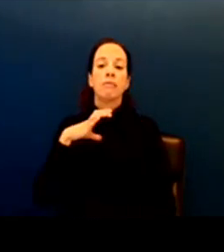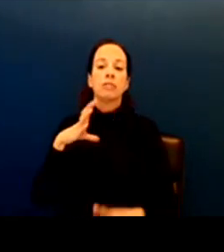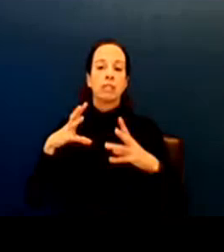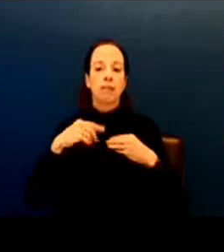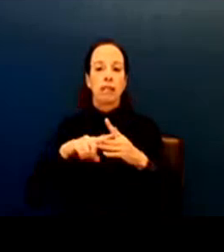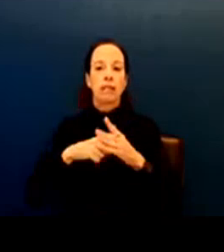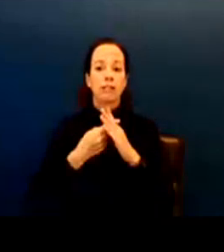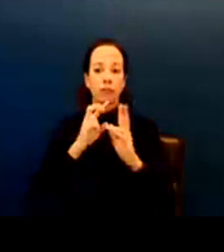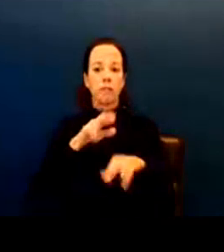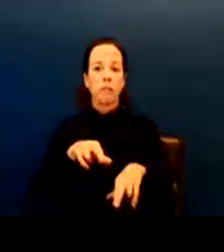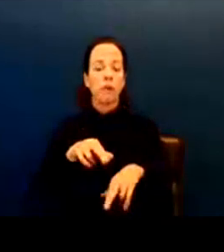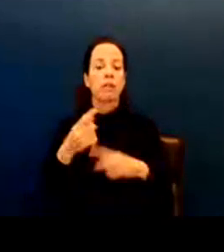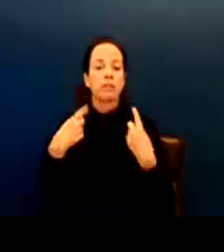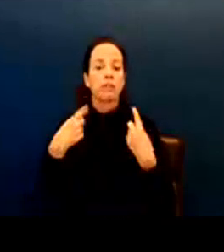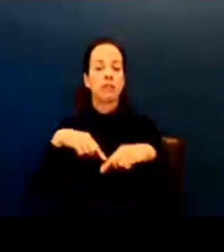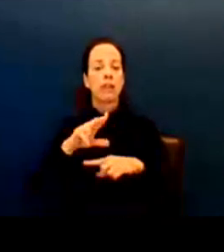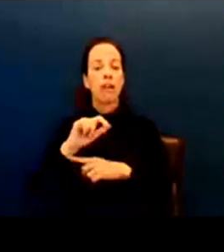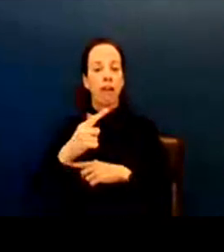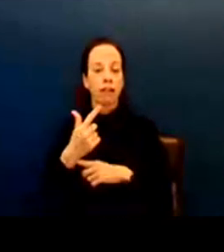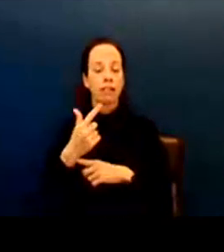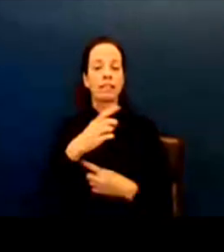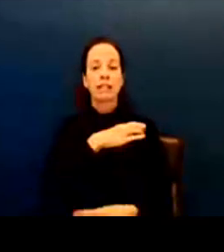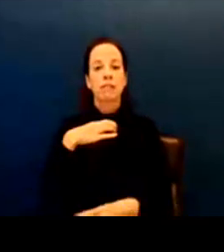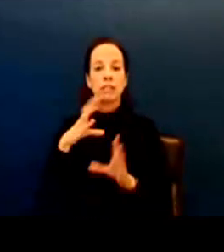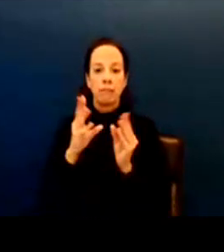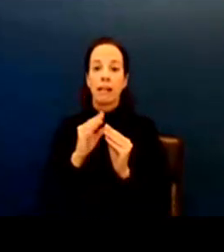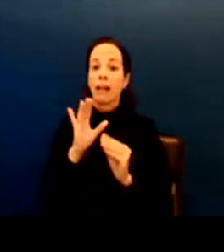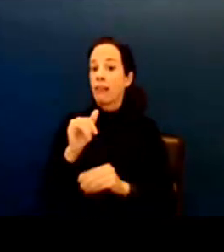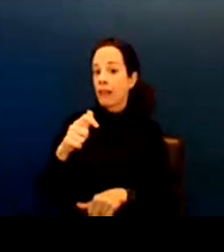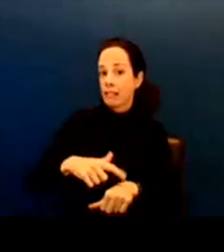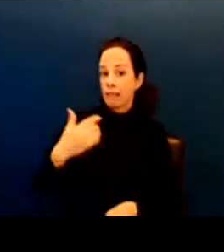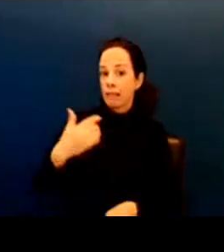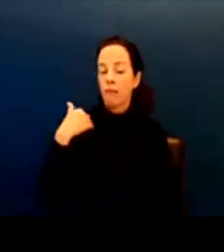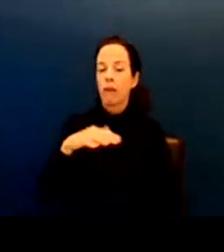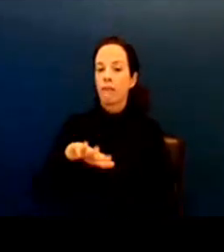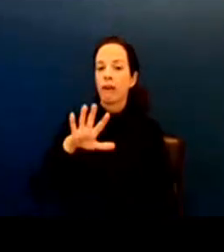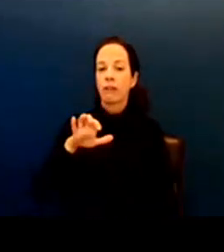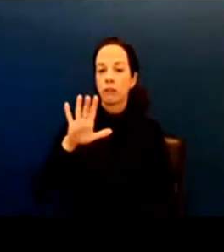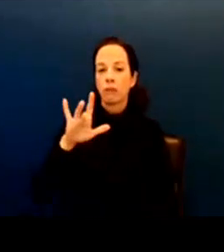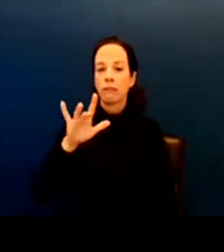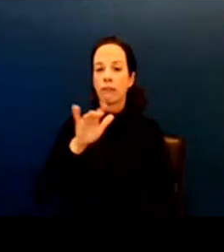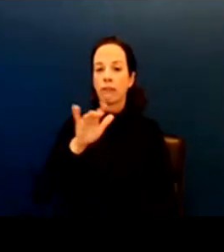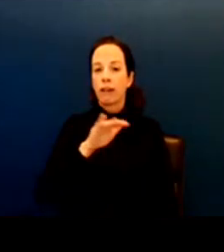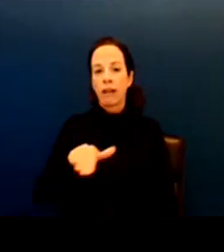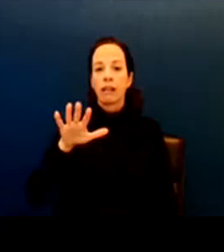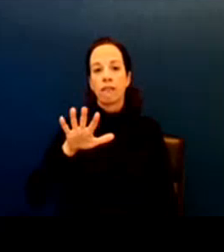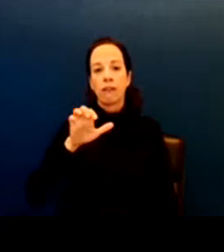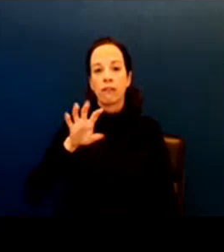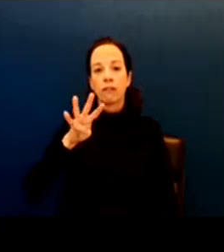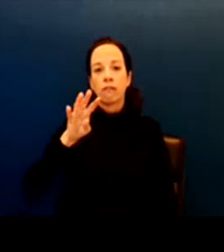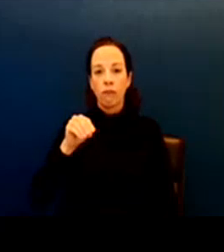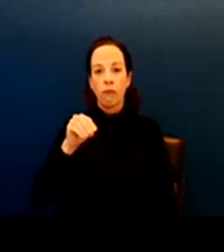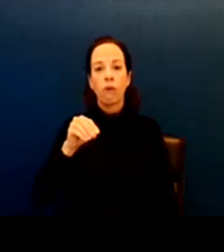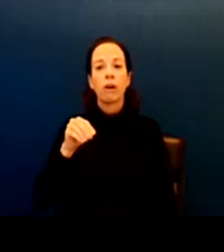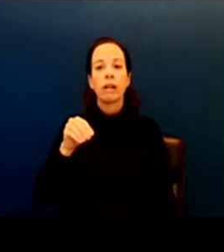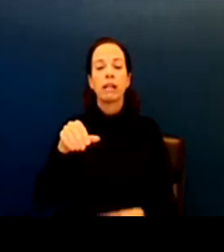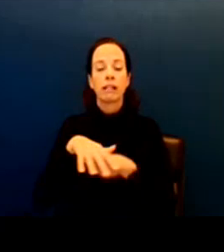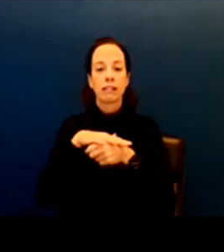the August Commission meeting, at which time 525 out of the 540 jurisdictions were deemed